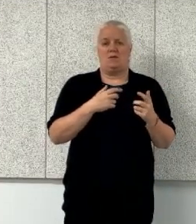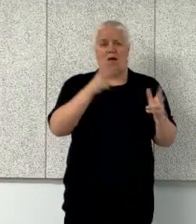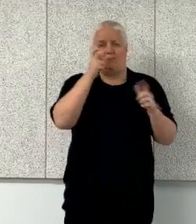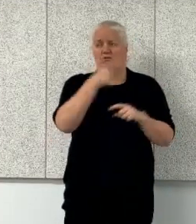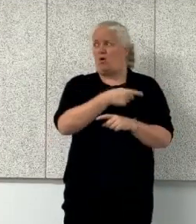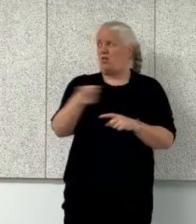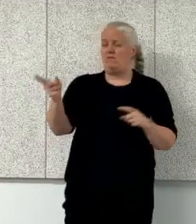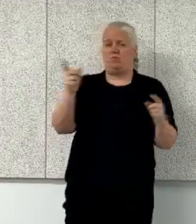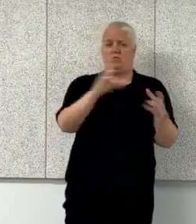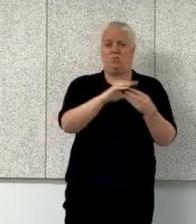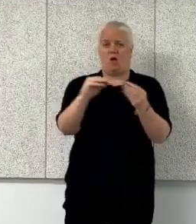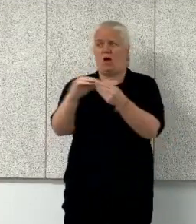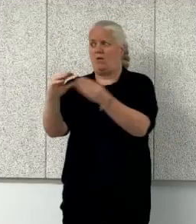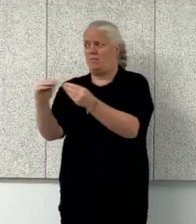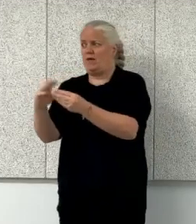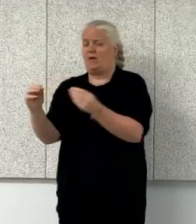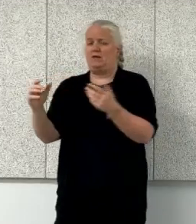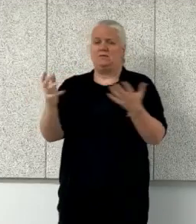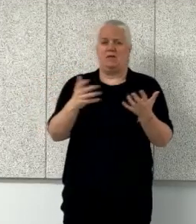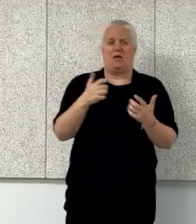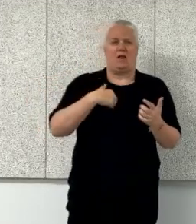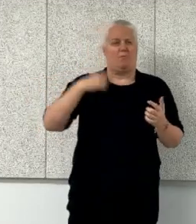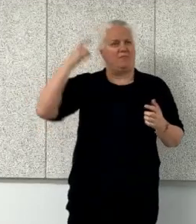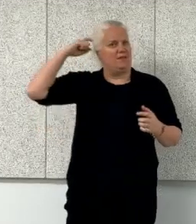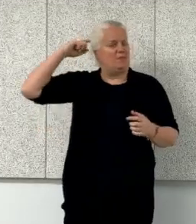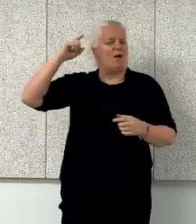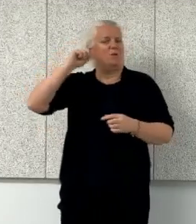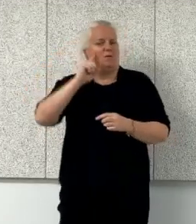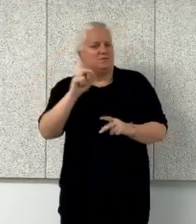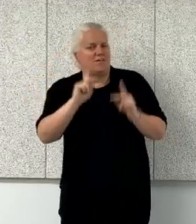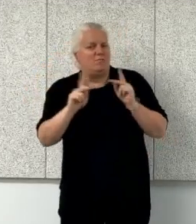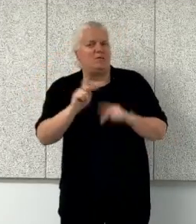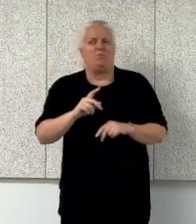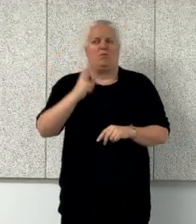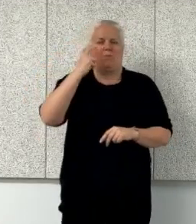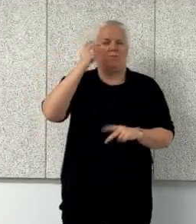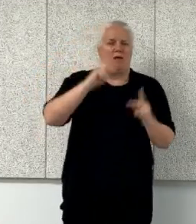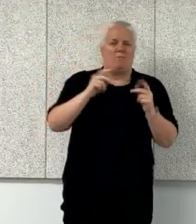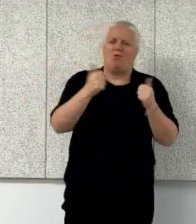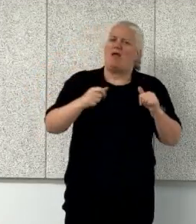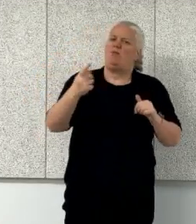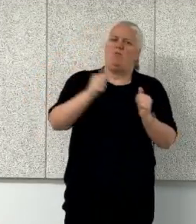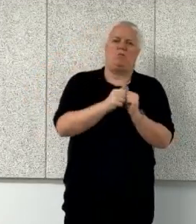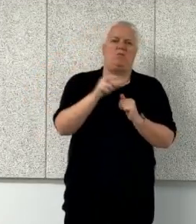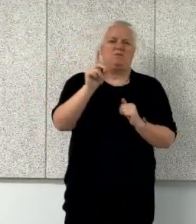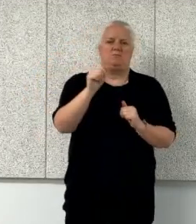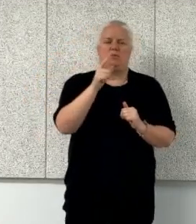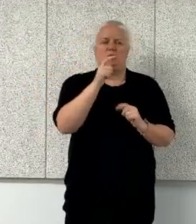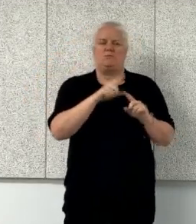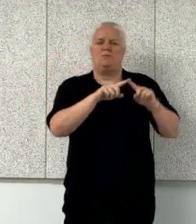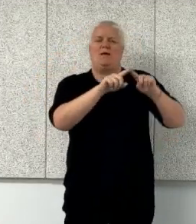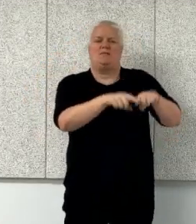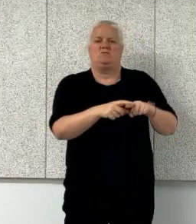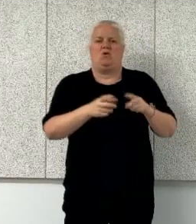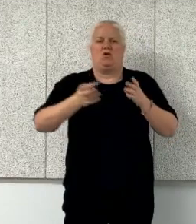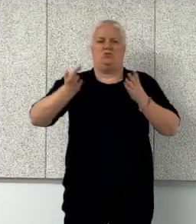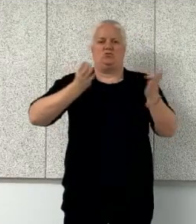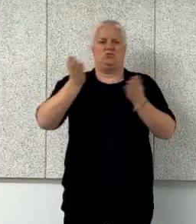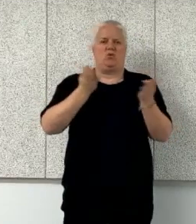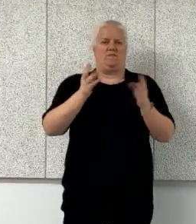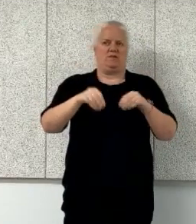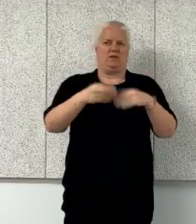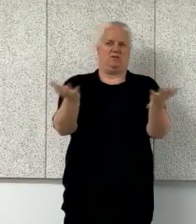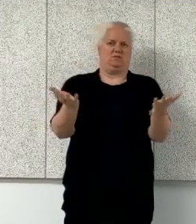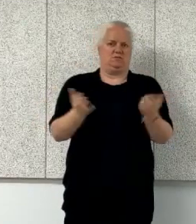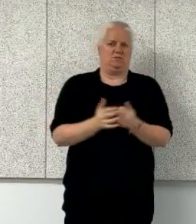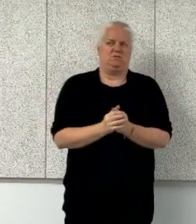like, deaf people or blind people, any person with a disability who's dependent on a service